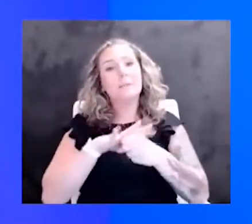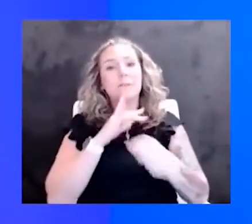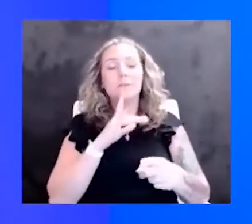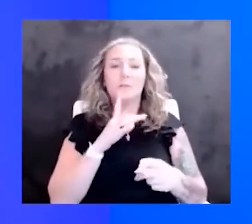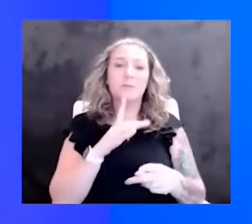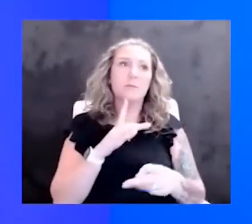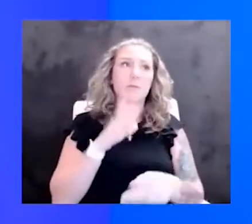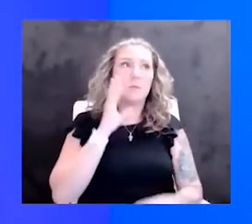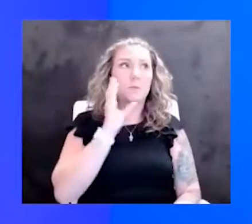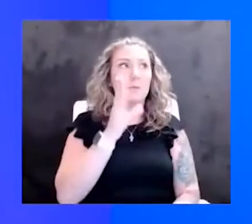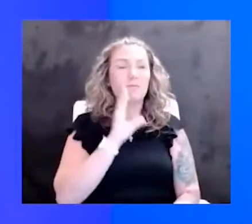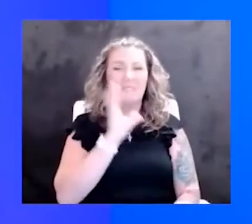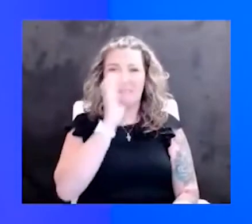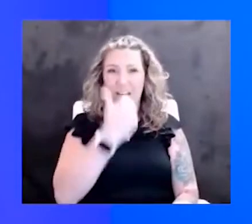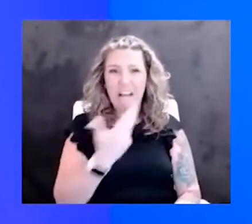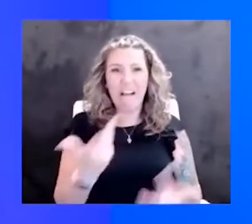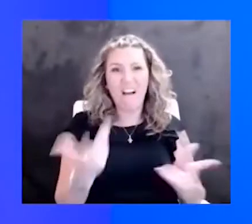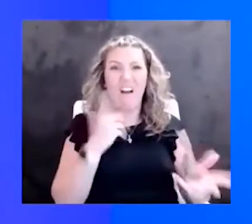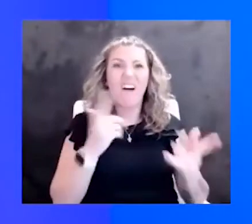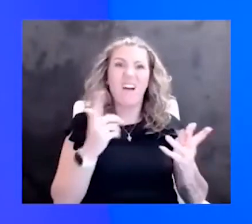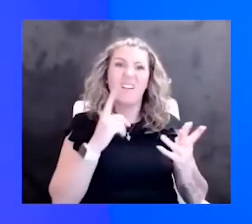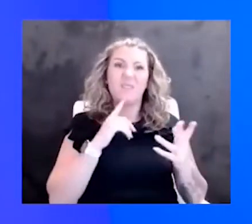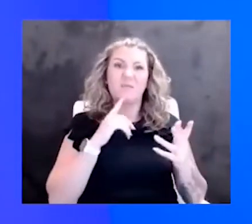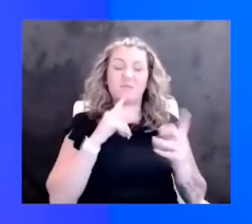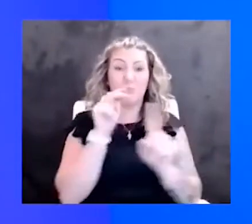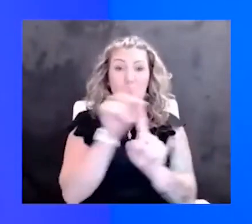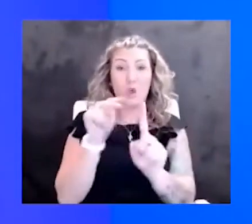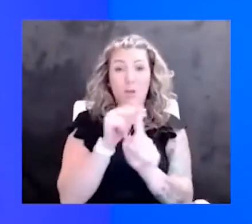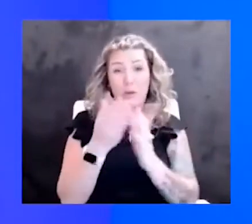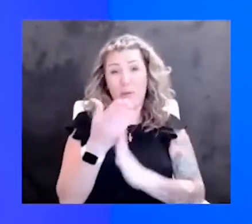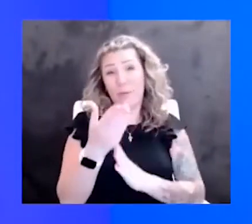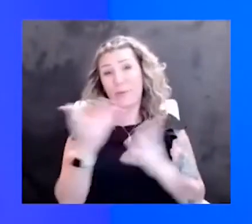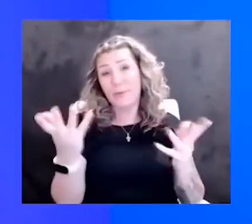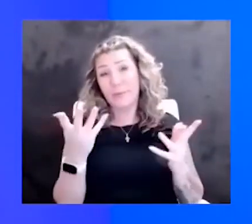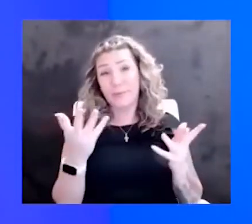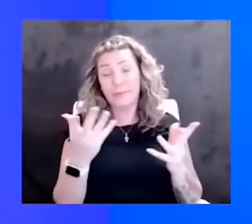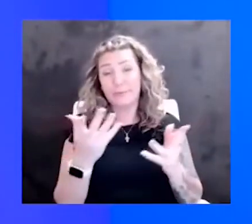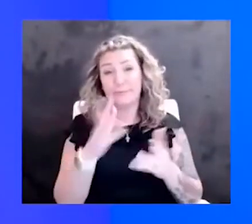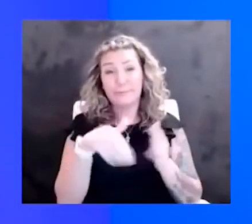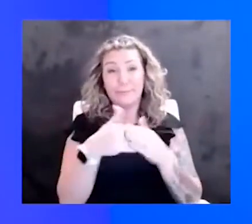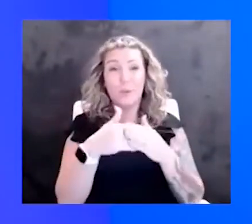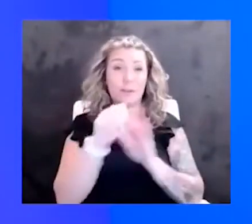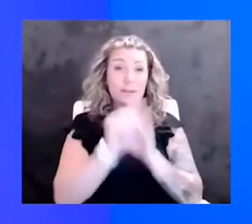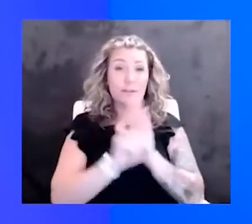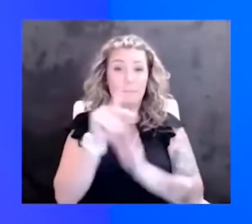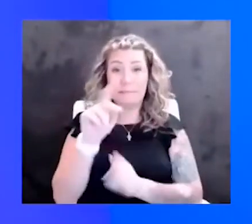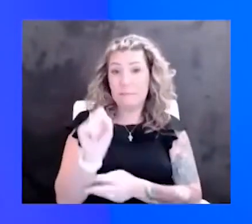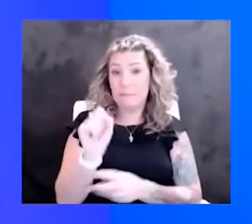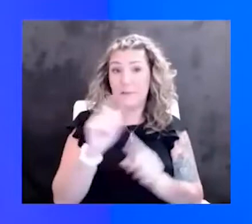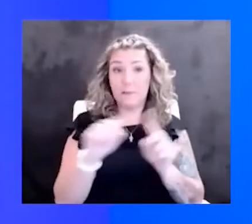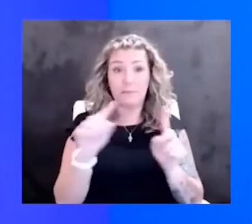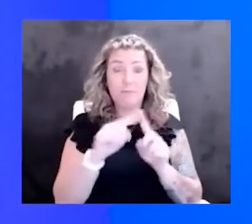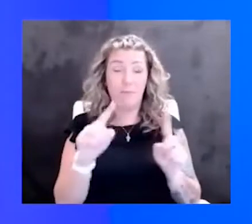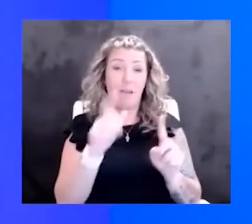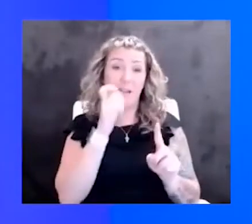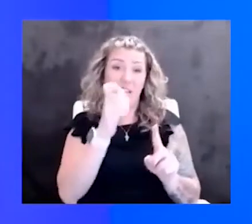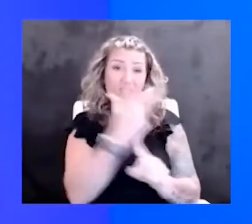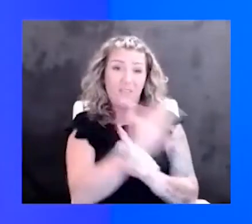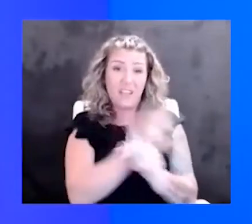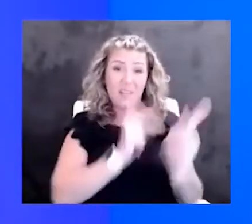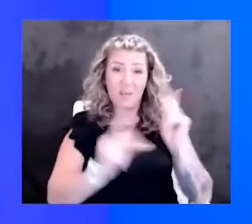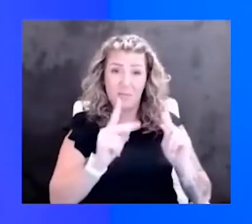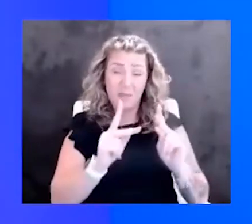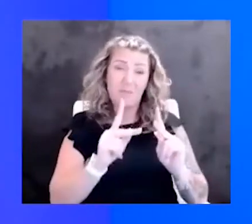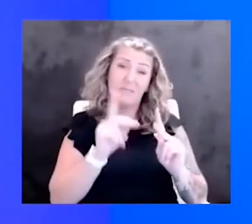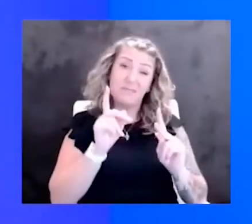patchwork quilt throughout the state of Kansas. But unvaccinated people should wear masks to protect themselves from getting